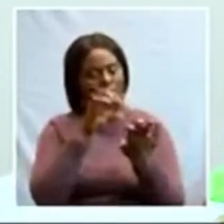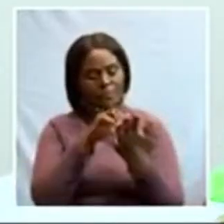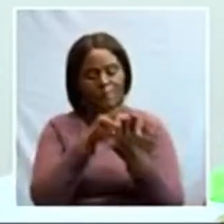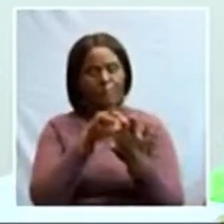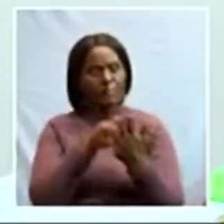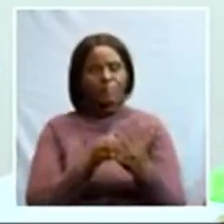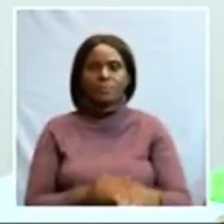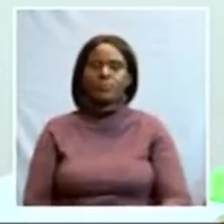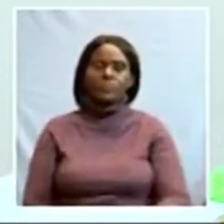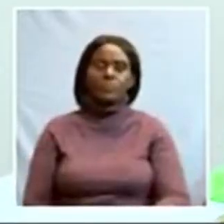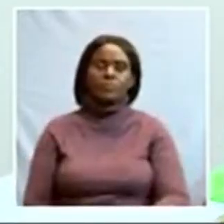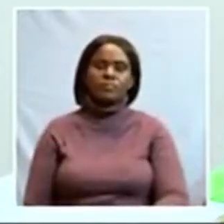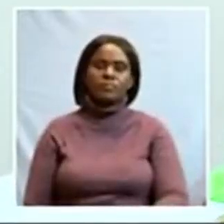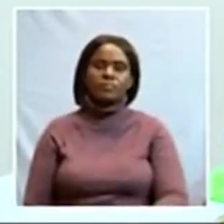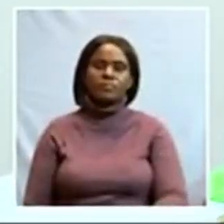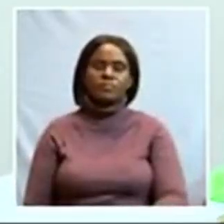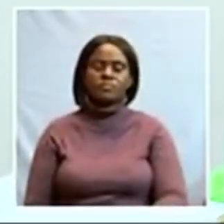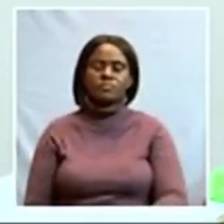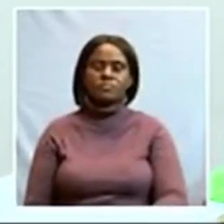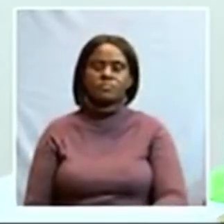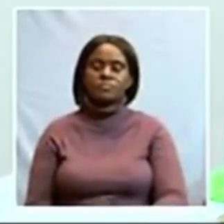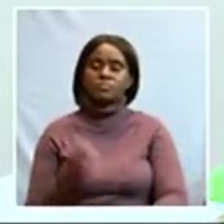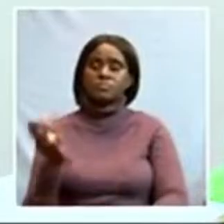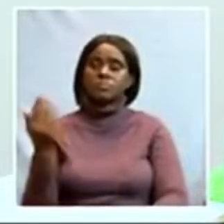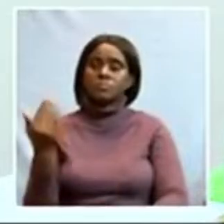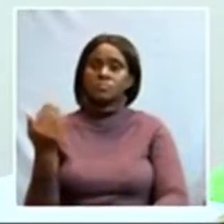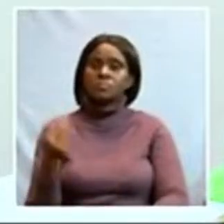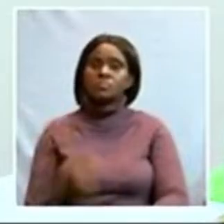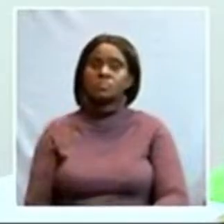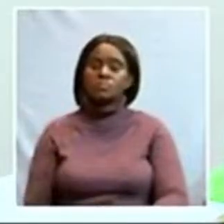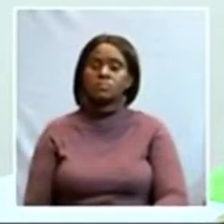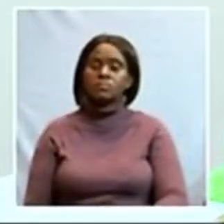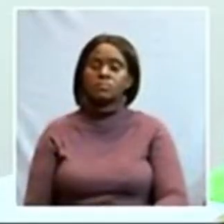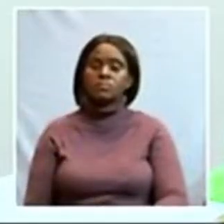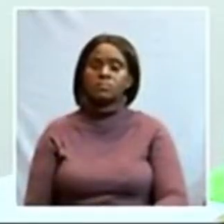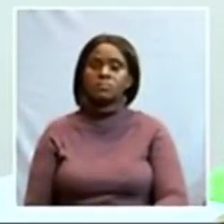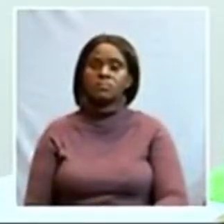Yeah. Come again?